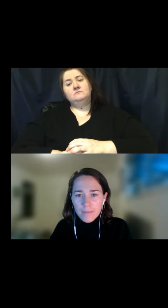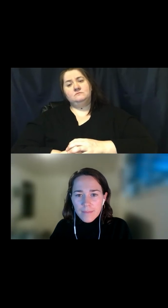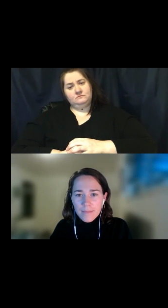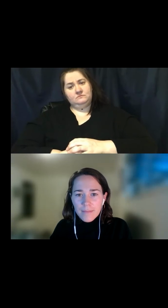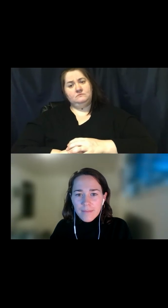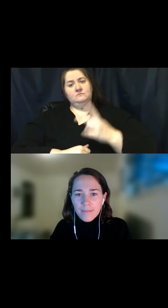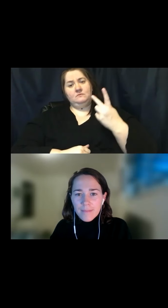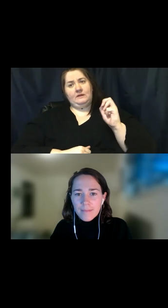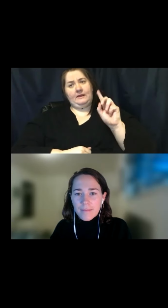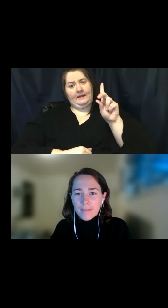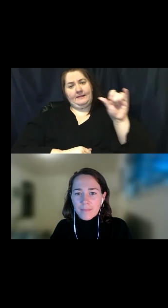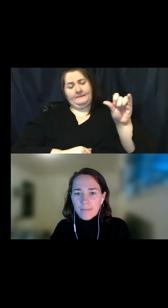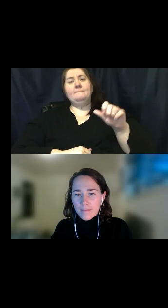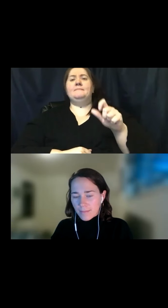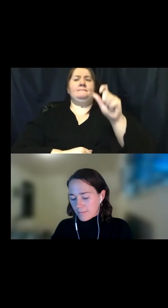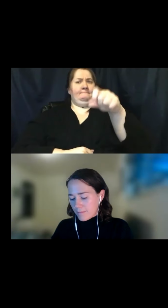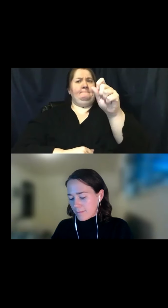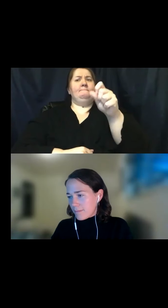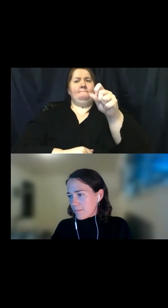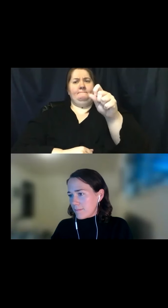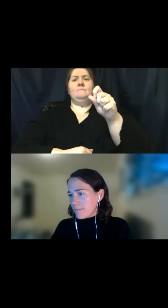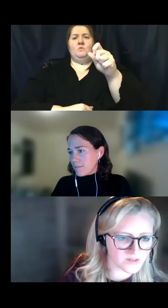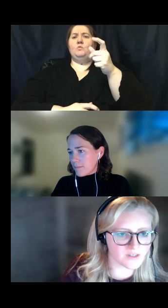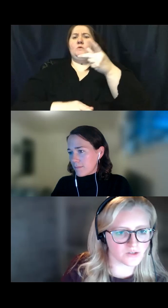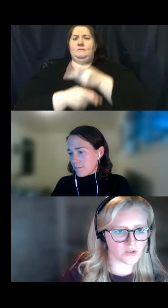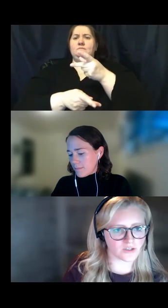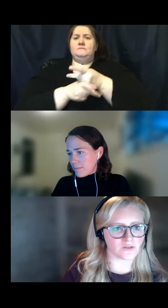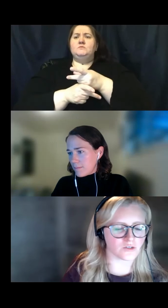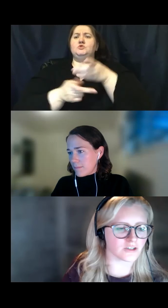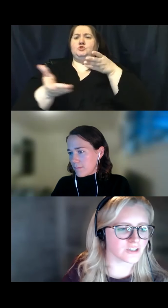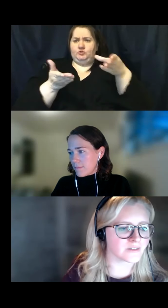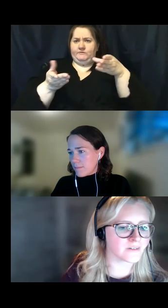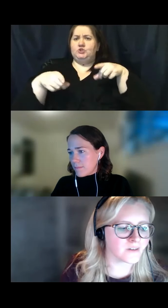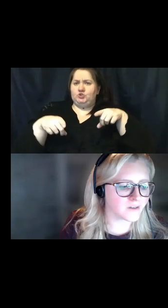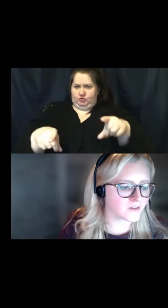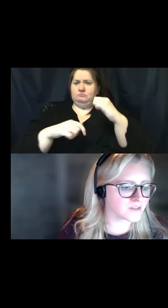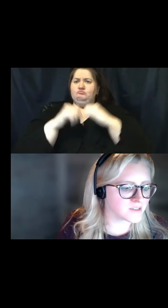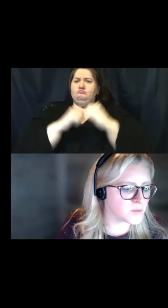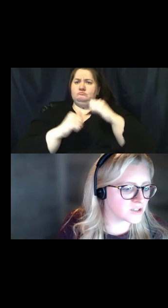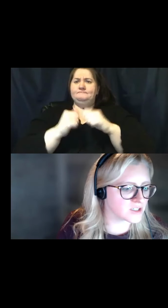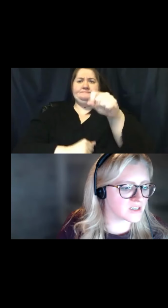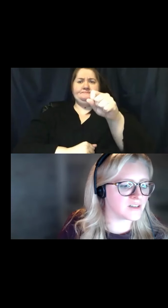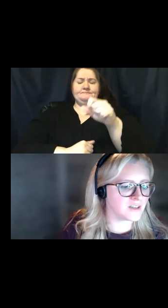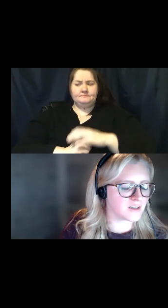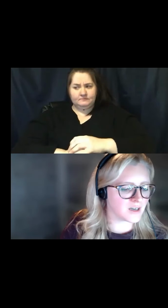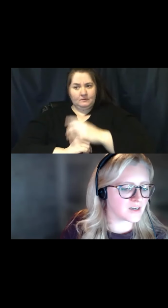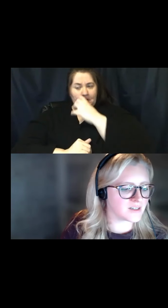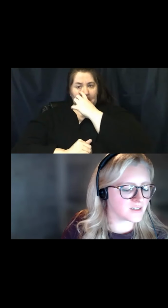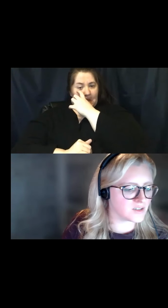speak to it. Yes, we intend to maintain sewer service during construction.